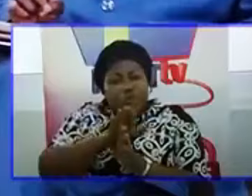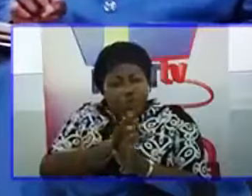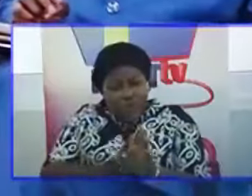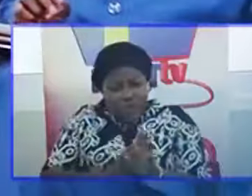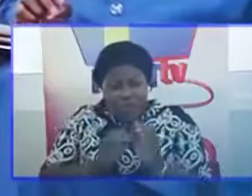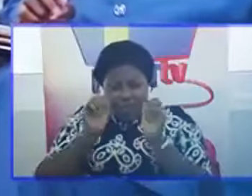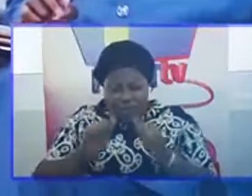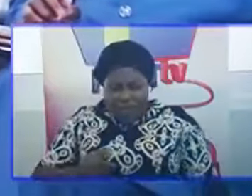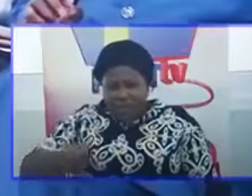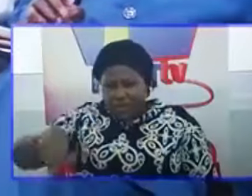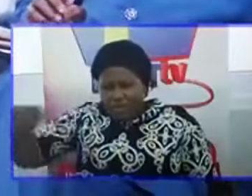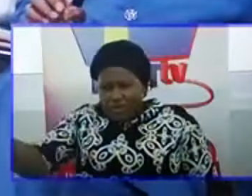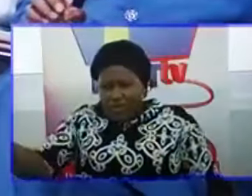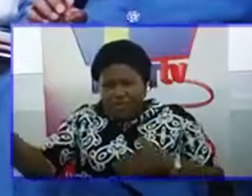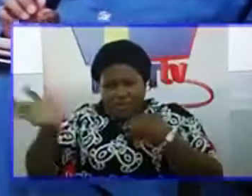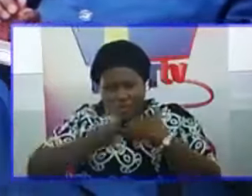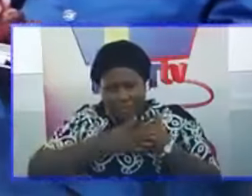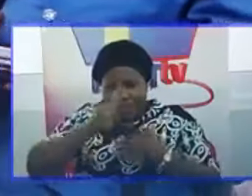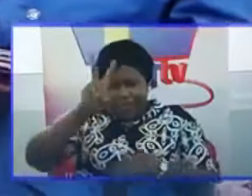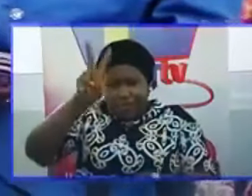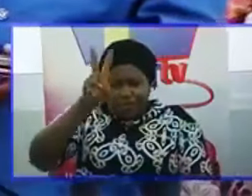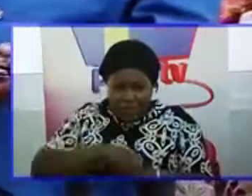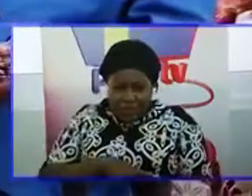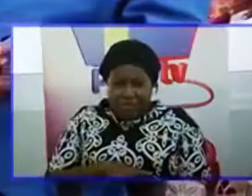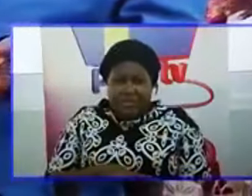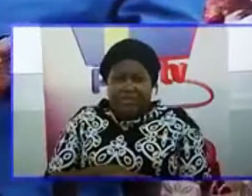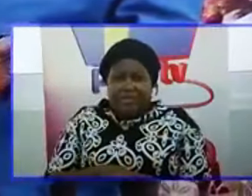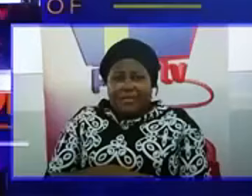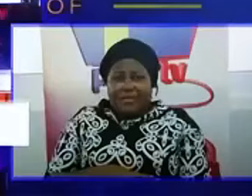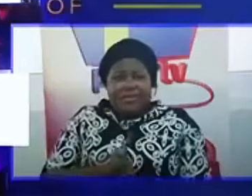back two times. So delay,